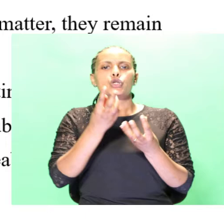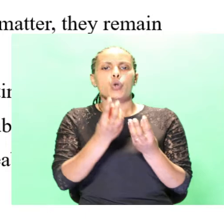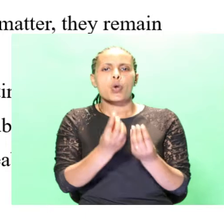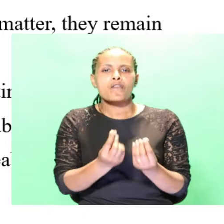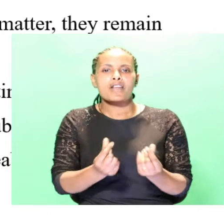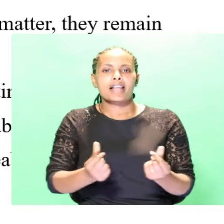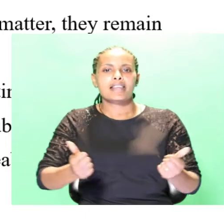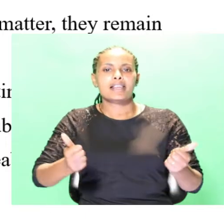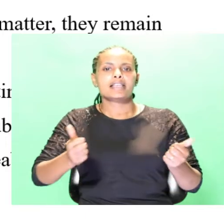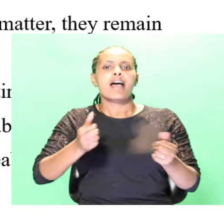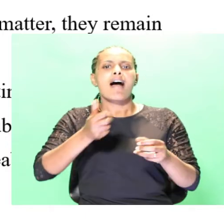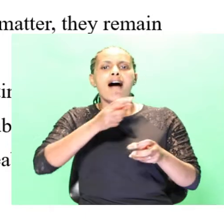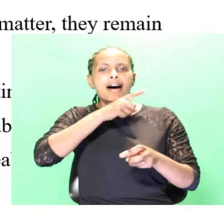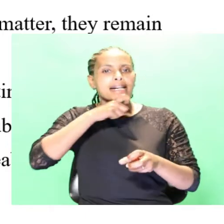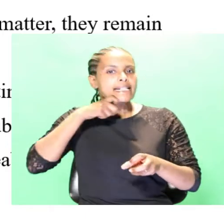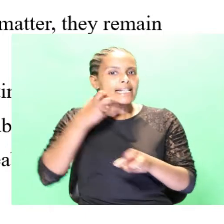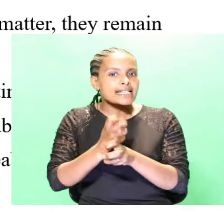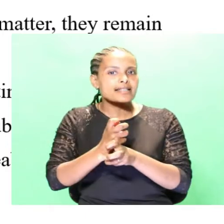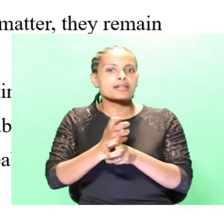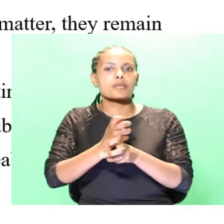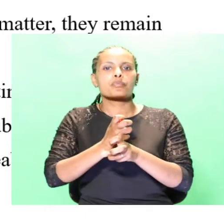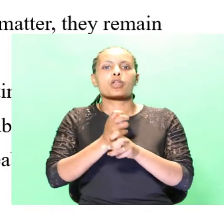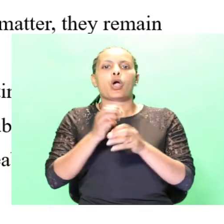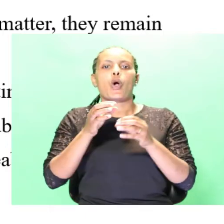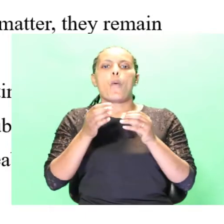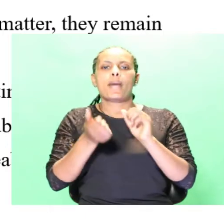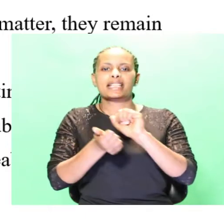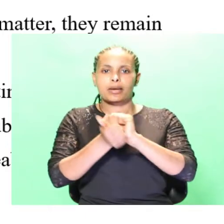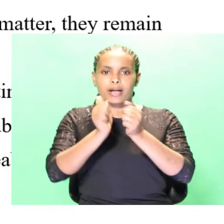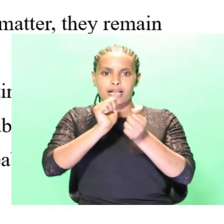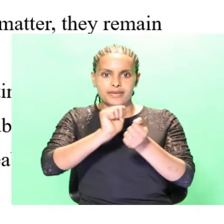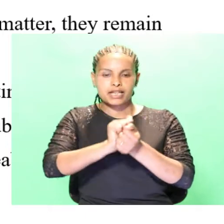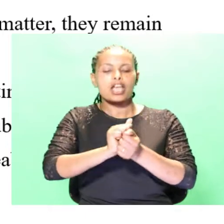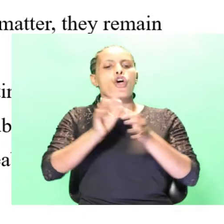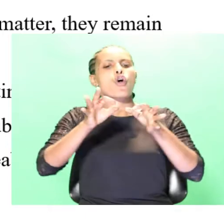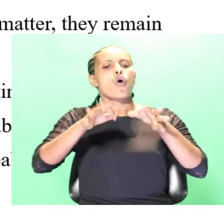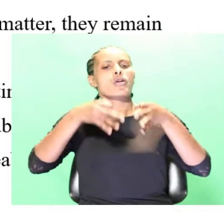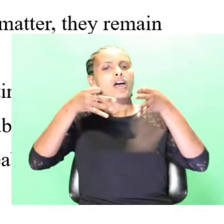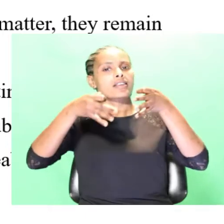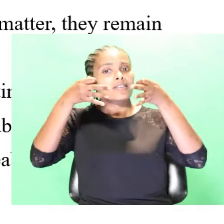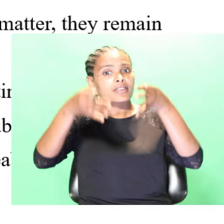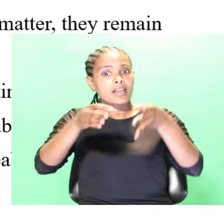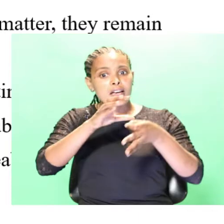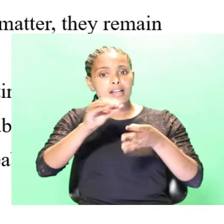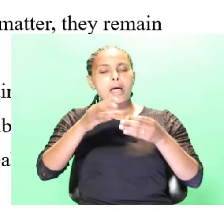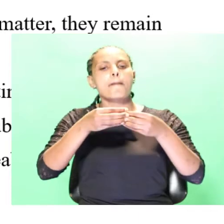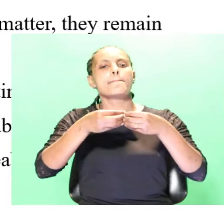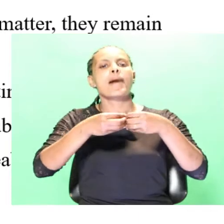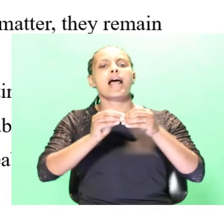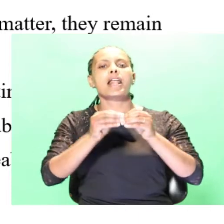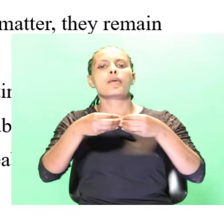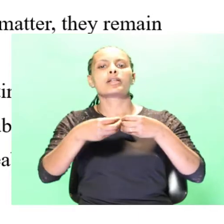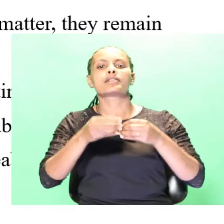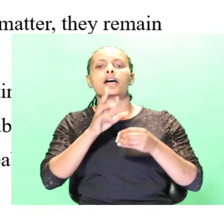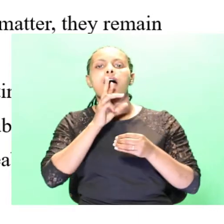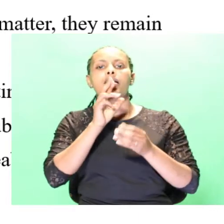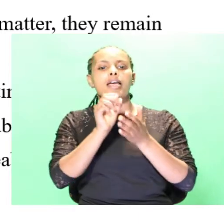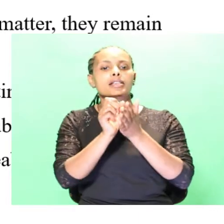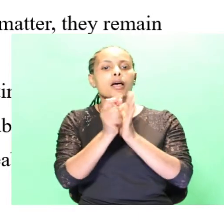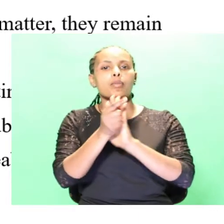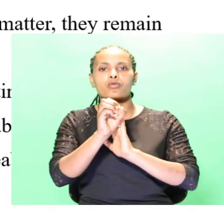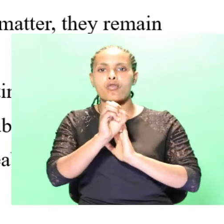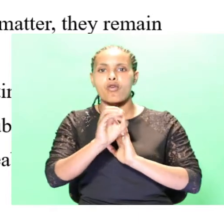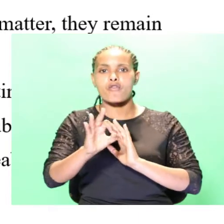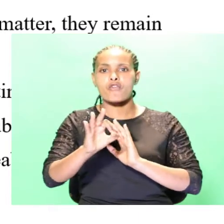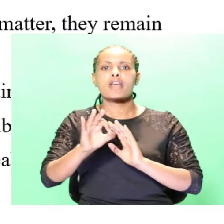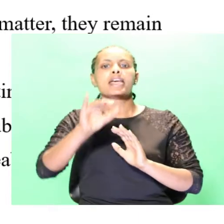solubility, hardness, compressibility, conductivity, and malleability are examples